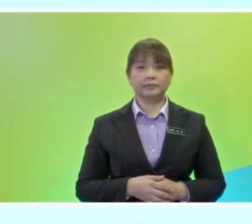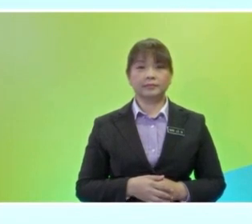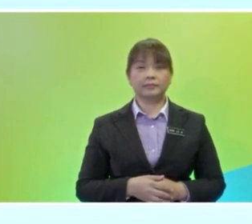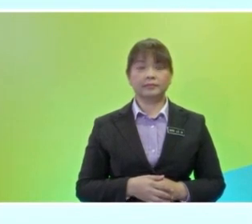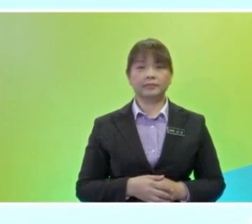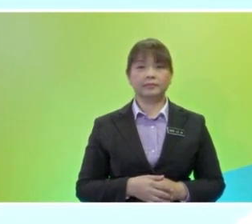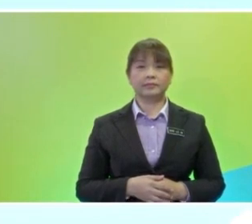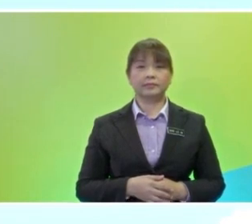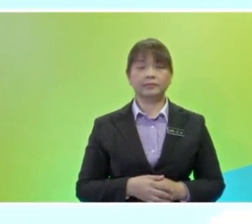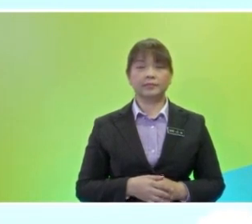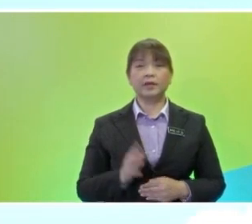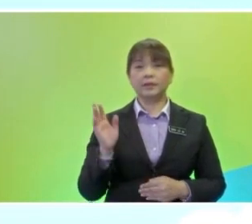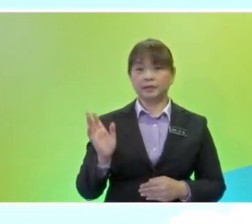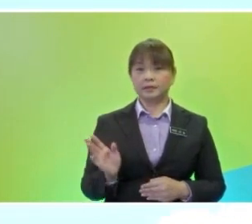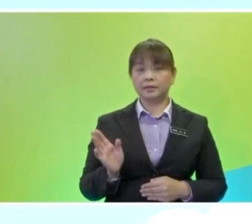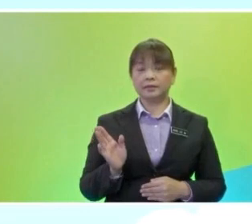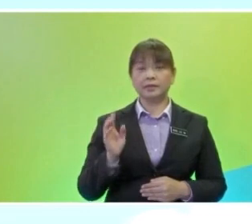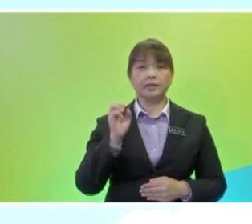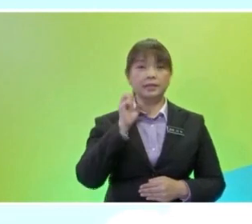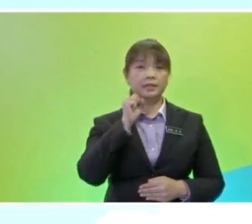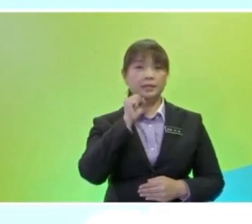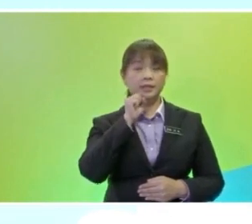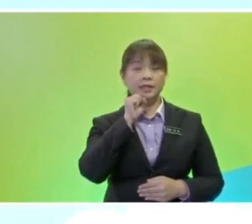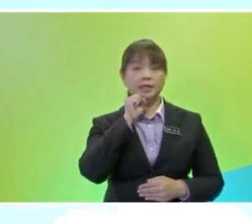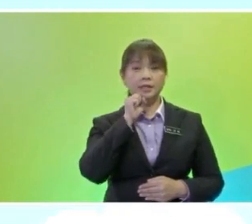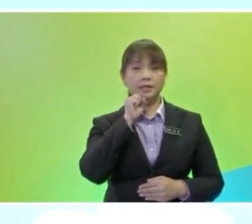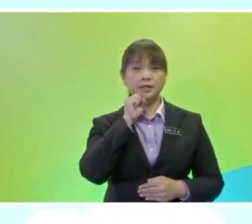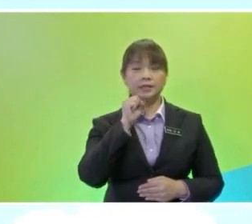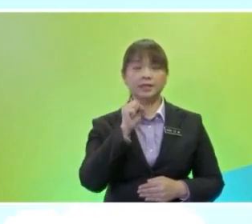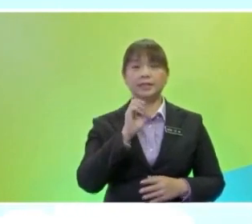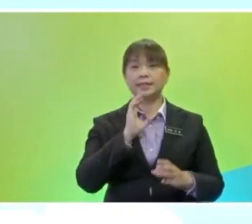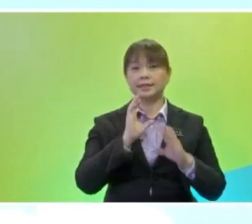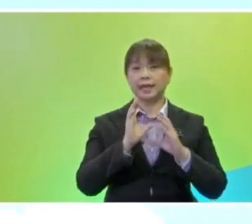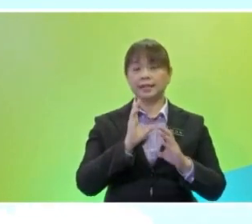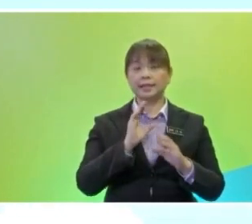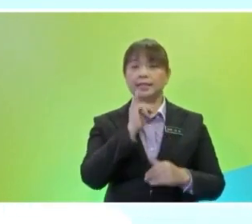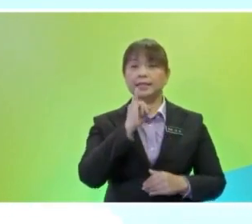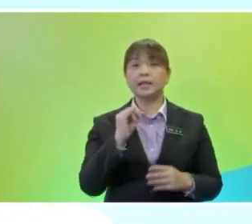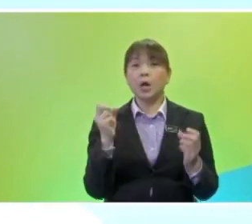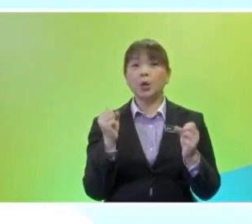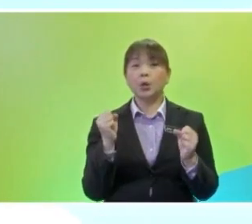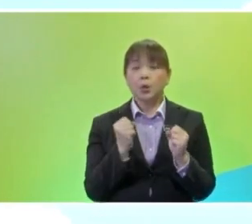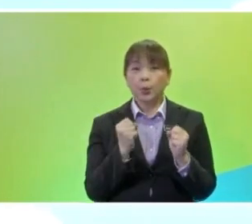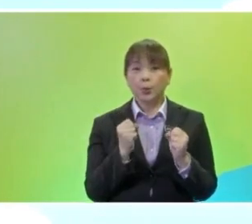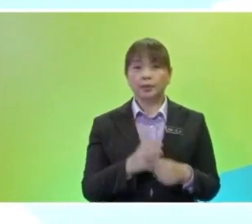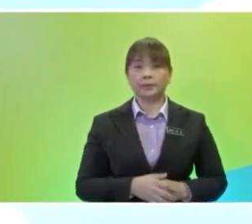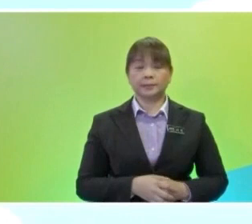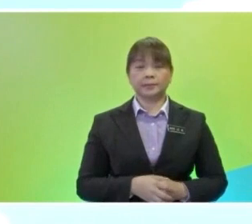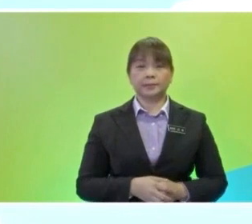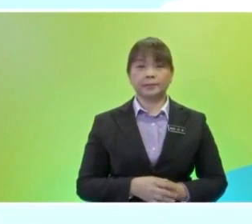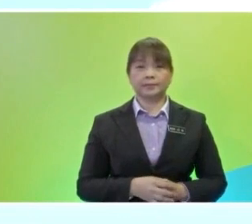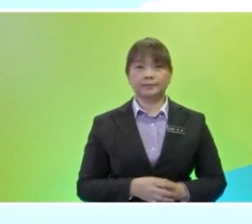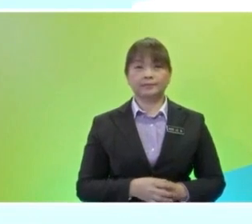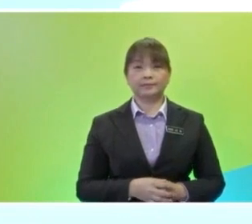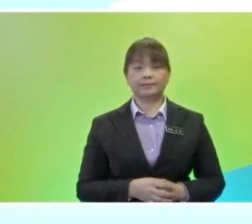I think it's cold. It's cold. Because it has a letter L there. All okay, right. Good job. Now,